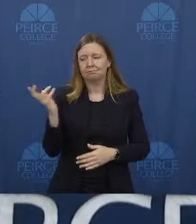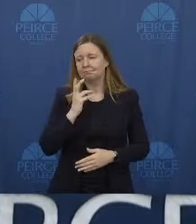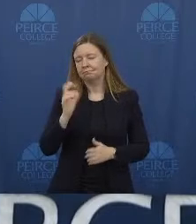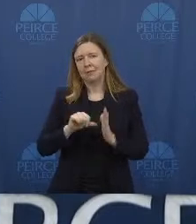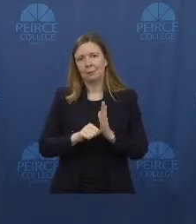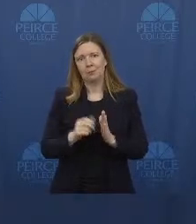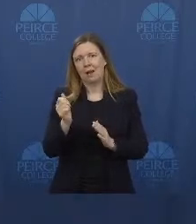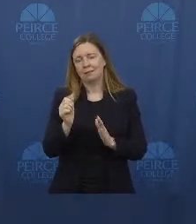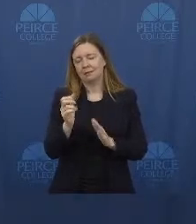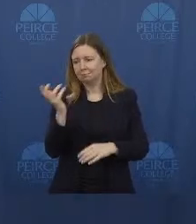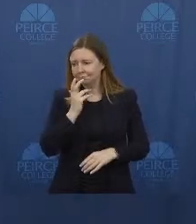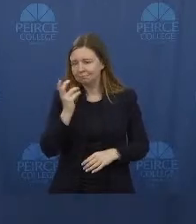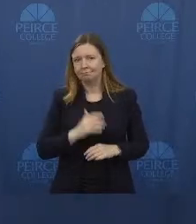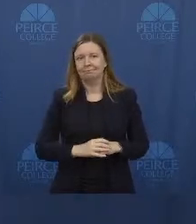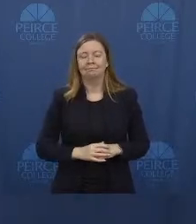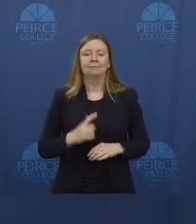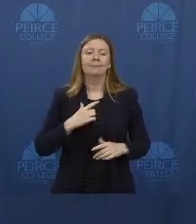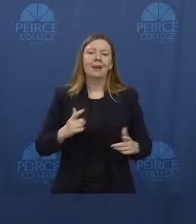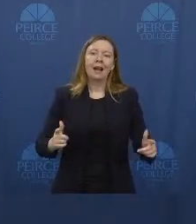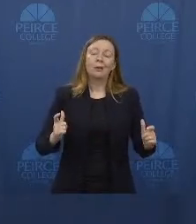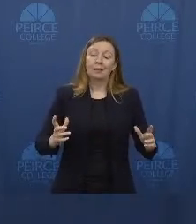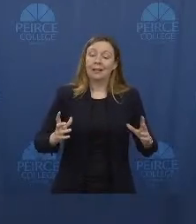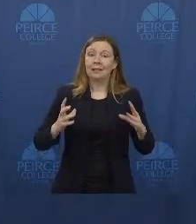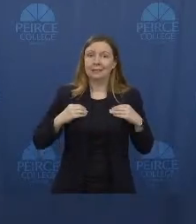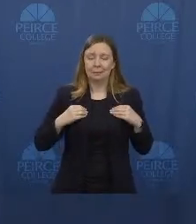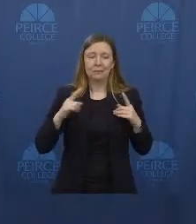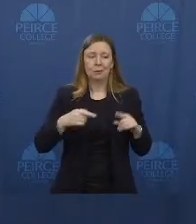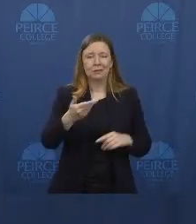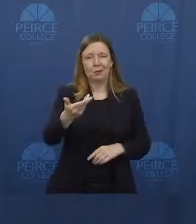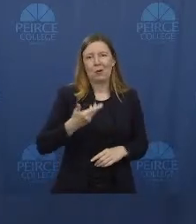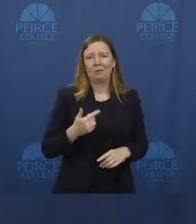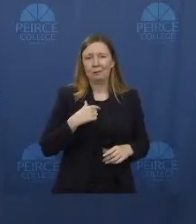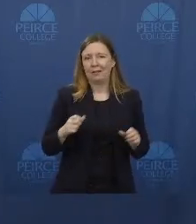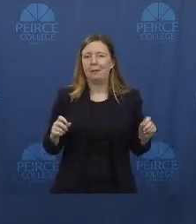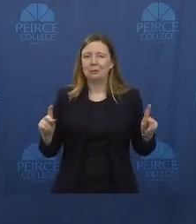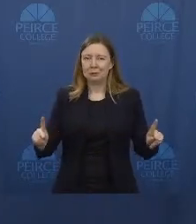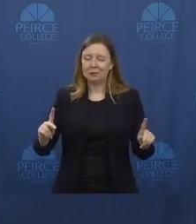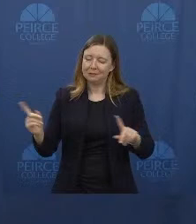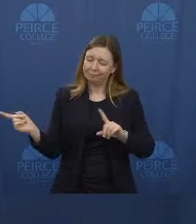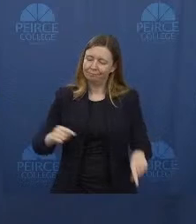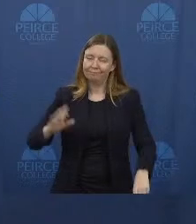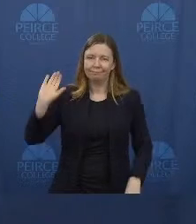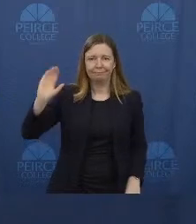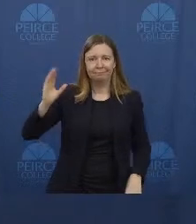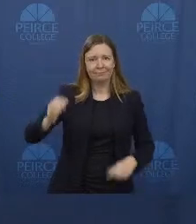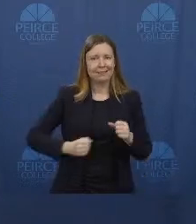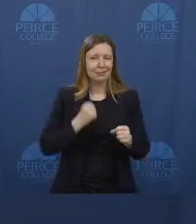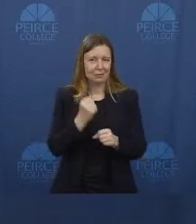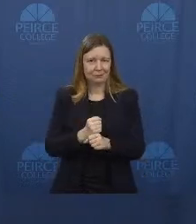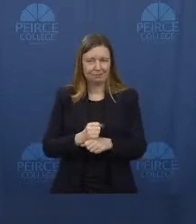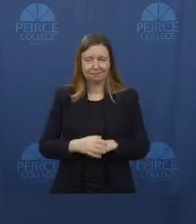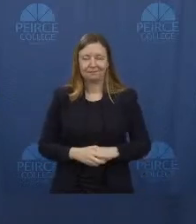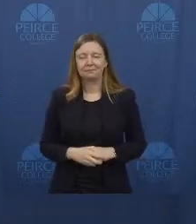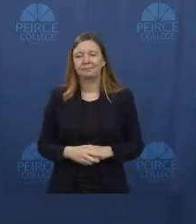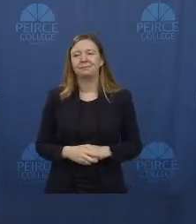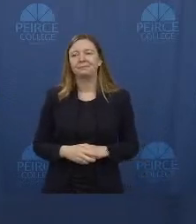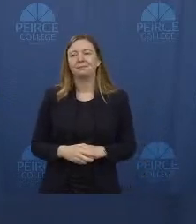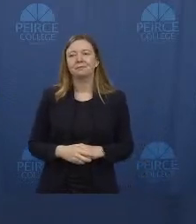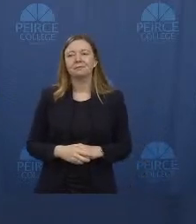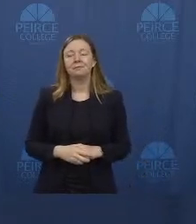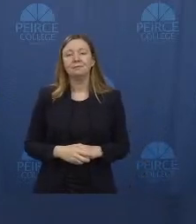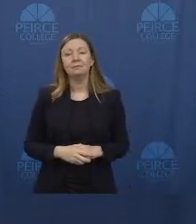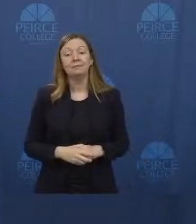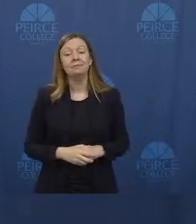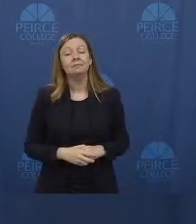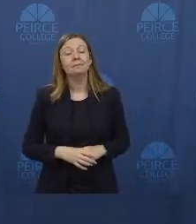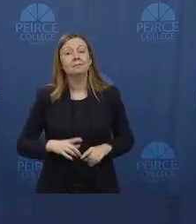impressed. I quickly accepted when she offered me the opportunity to deliver this year's commencement address. But